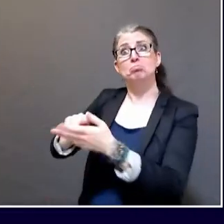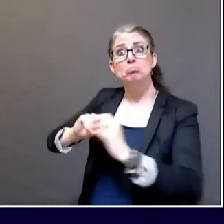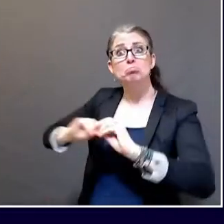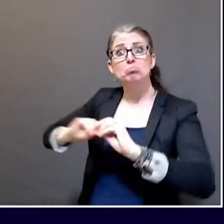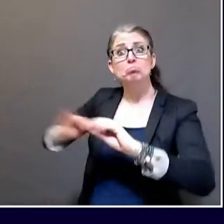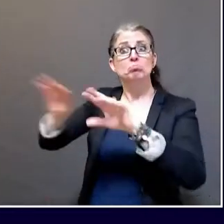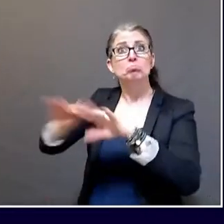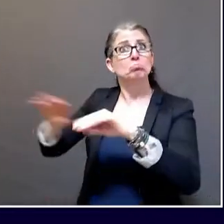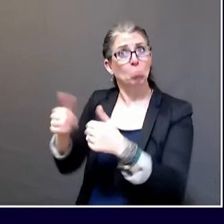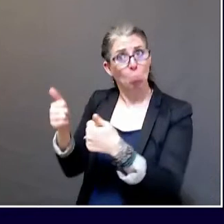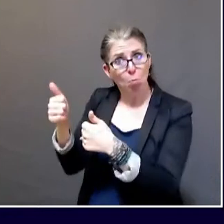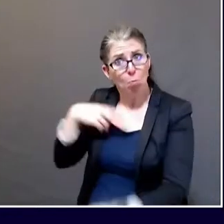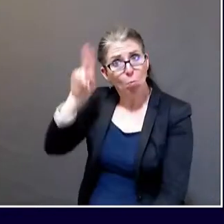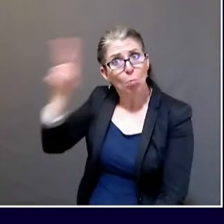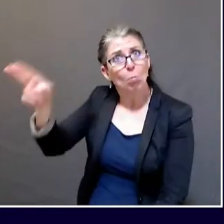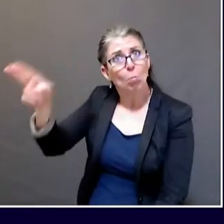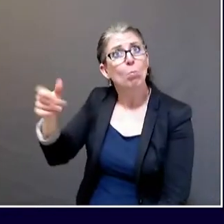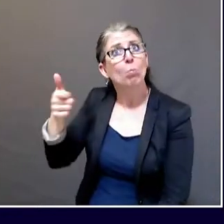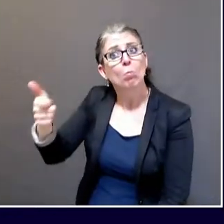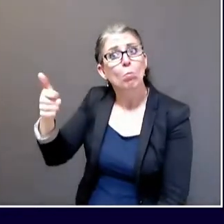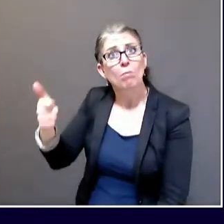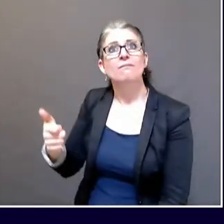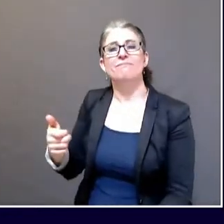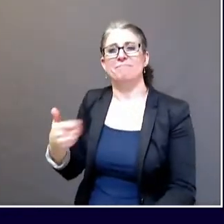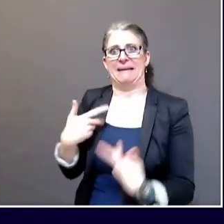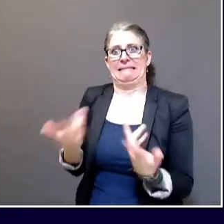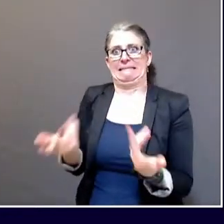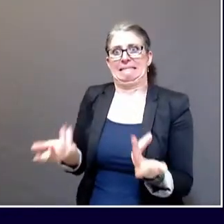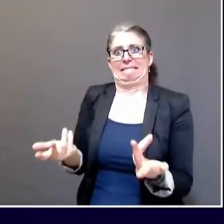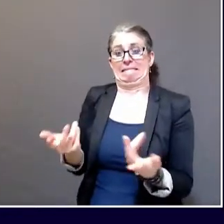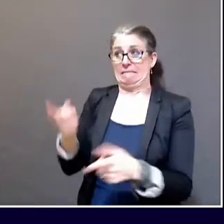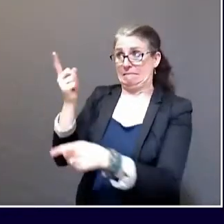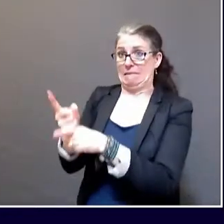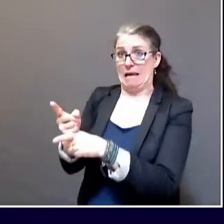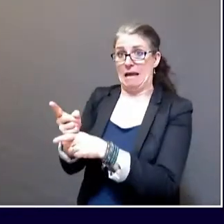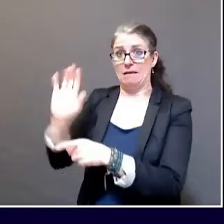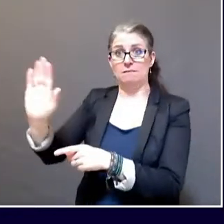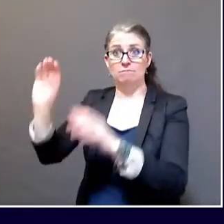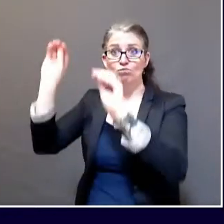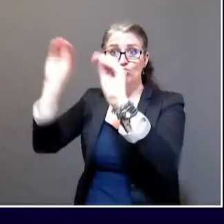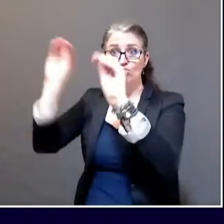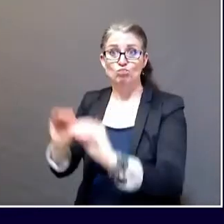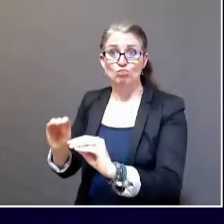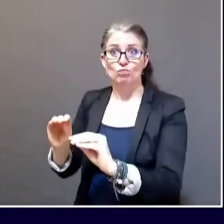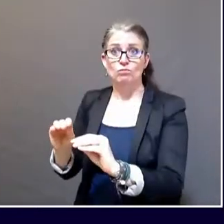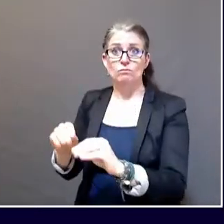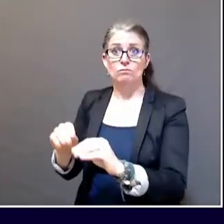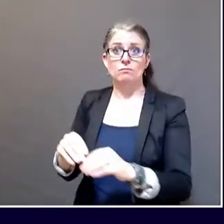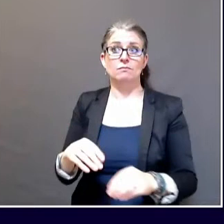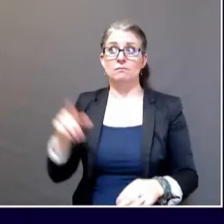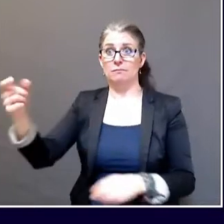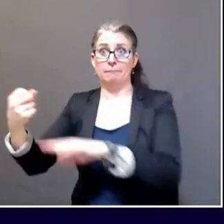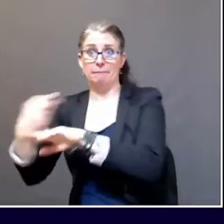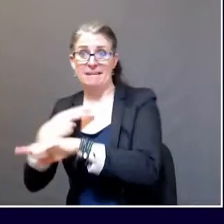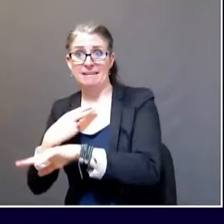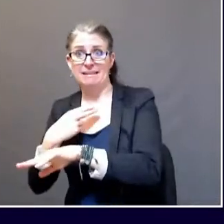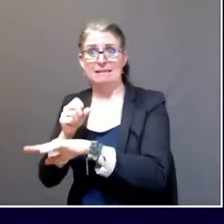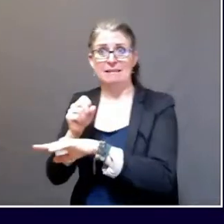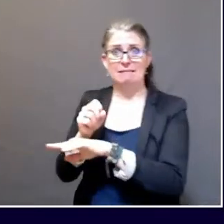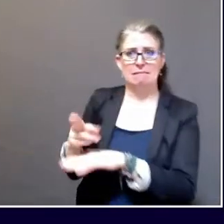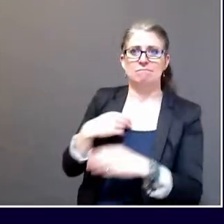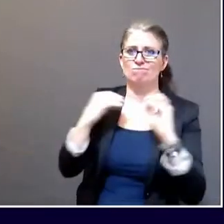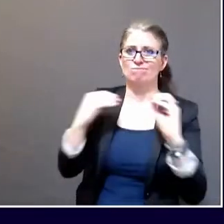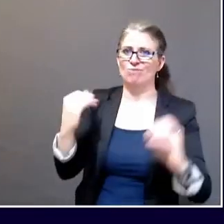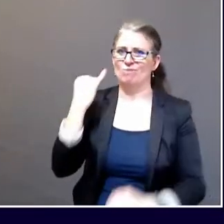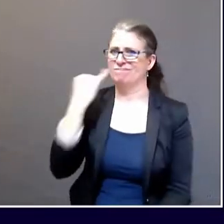the professor's numbers are superior. As we have changed the way that we've done case investigations over the last 2